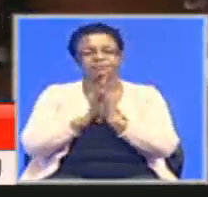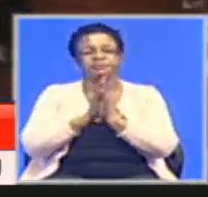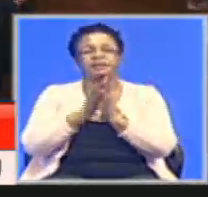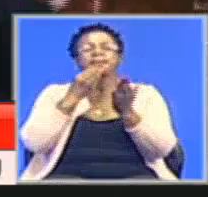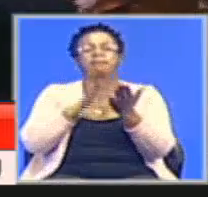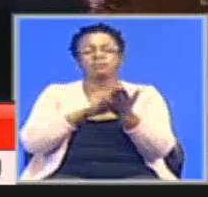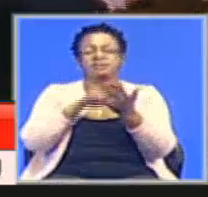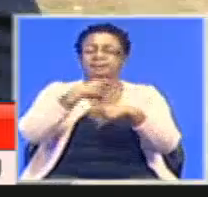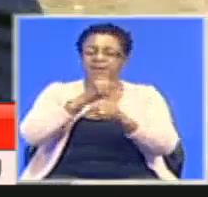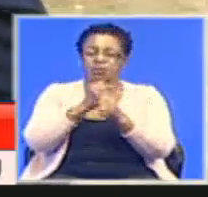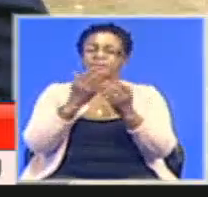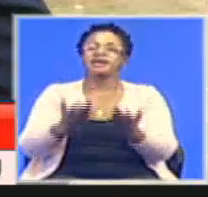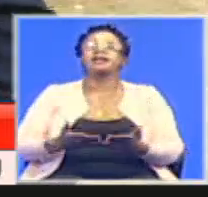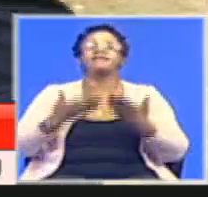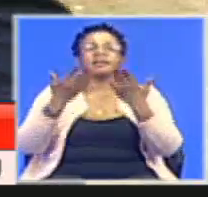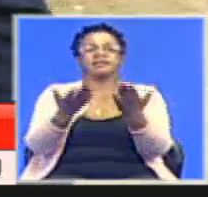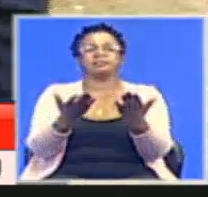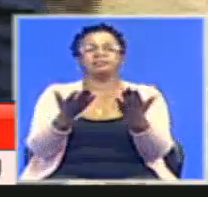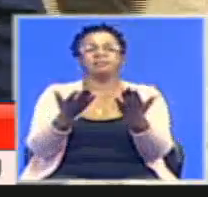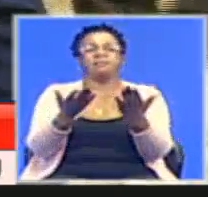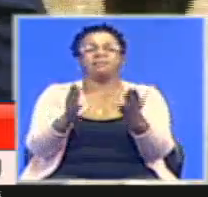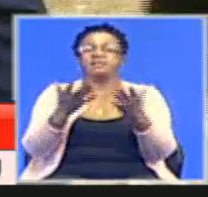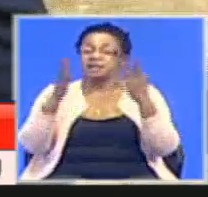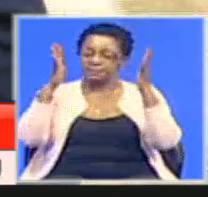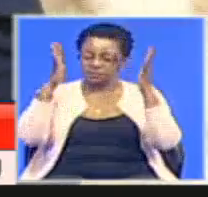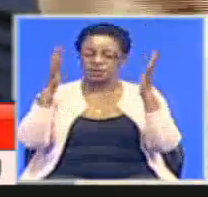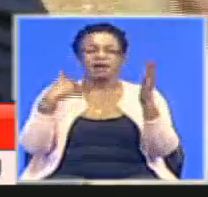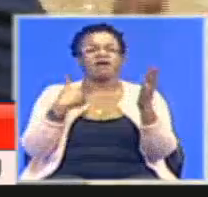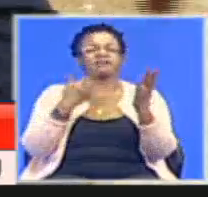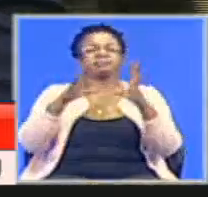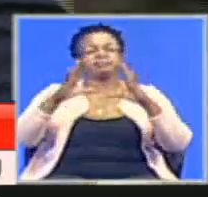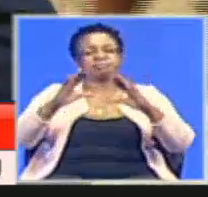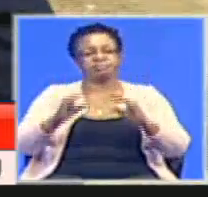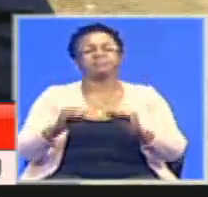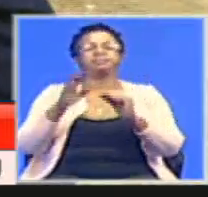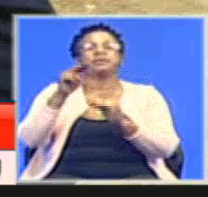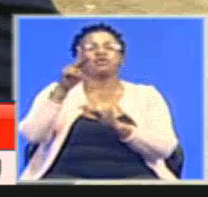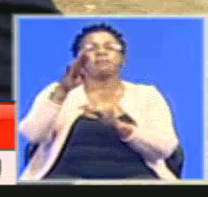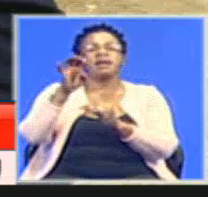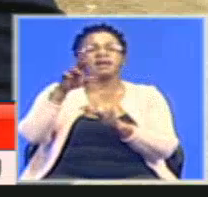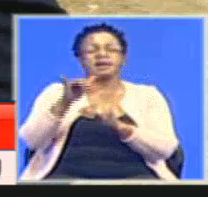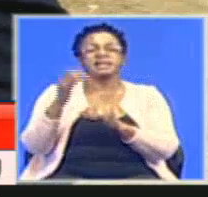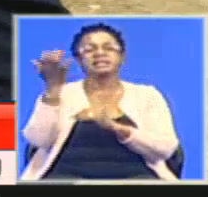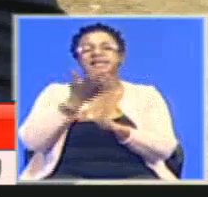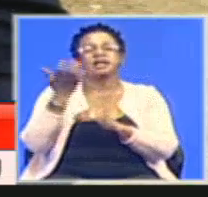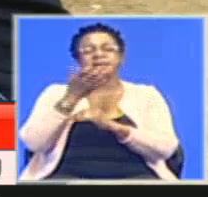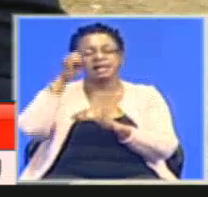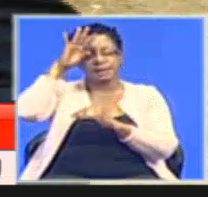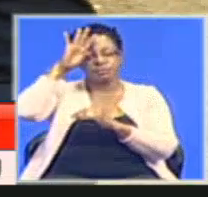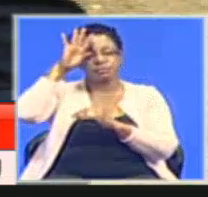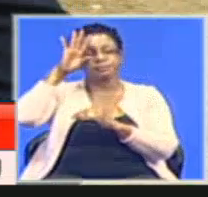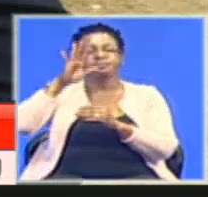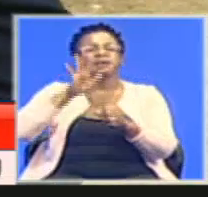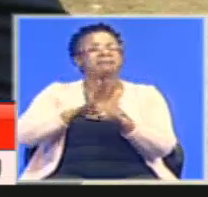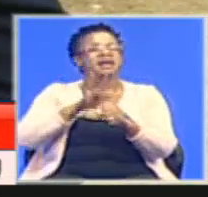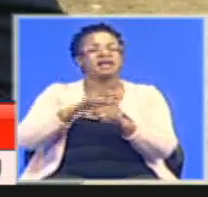will be delivered. With the celebrations having died down here in Dumberi Stadium in Kiambu County, for the many here who